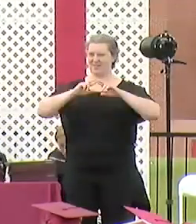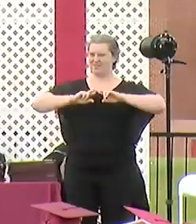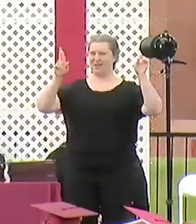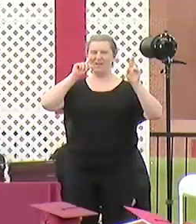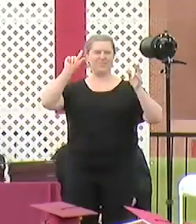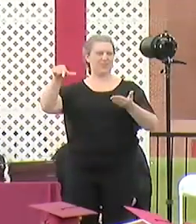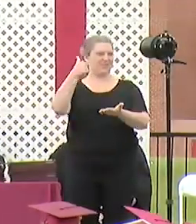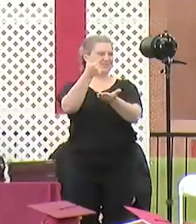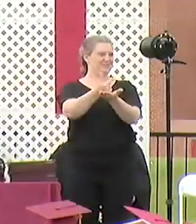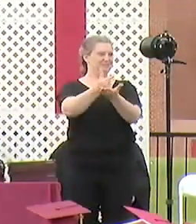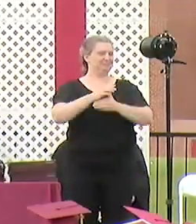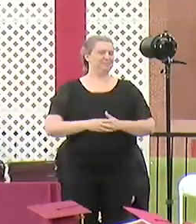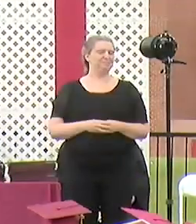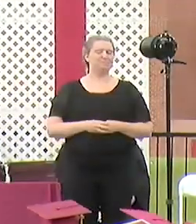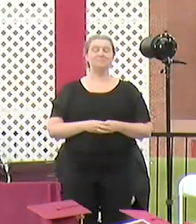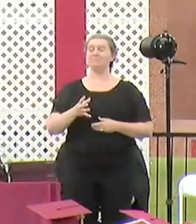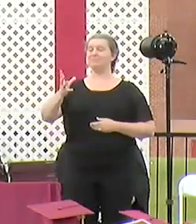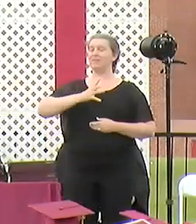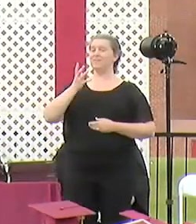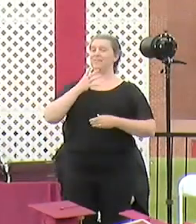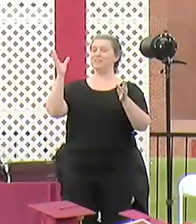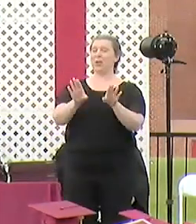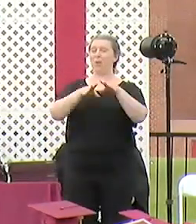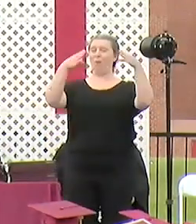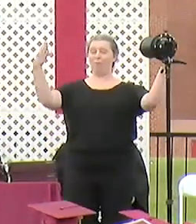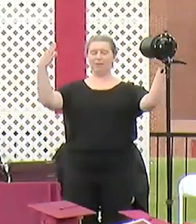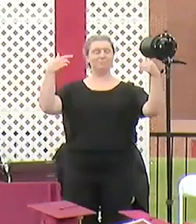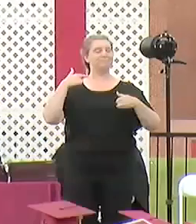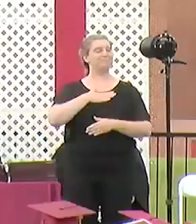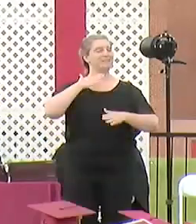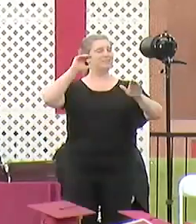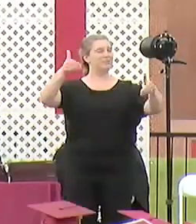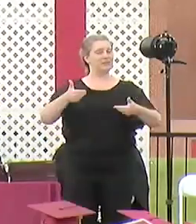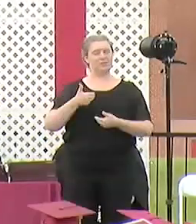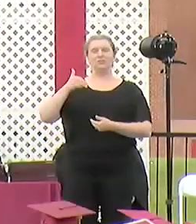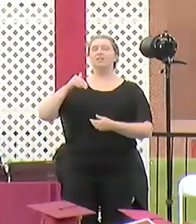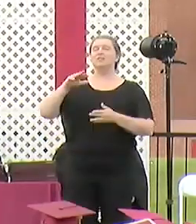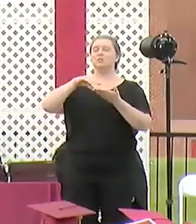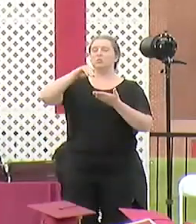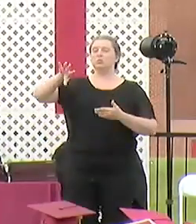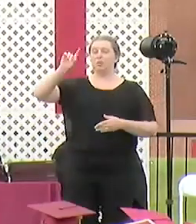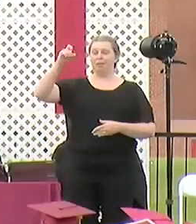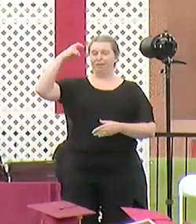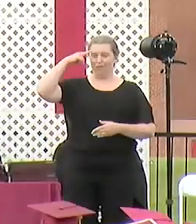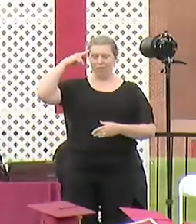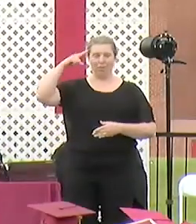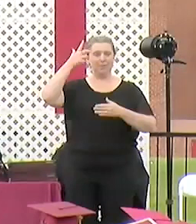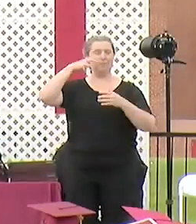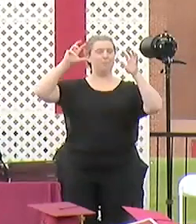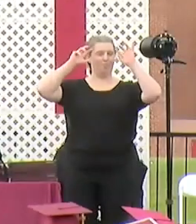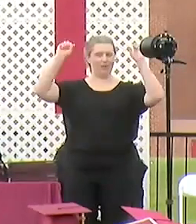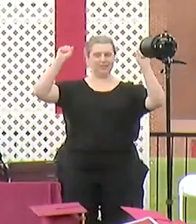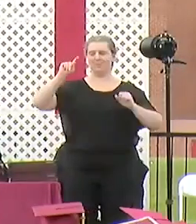commencement ceremony. Officially opening tonight's ceremony, I'm pleased to introduce Student Government President Tyler Makowski.